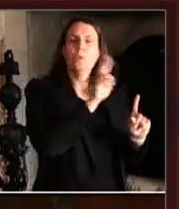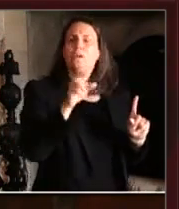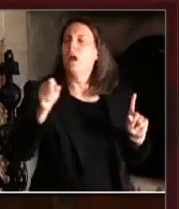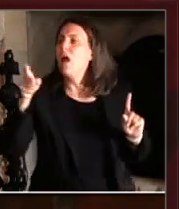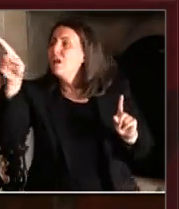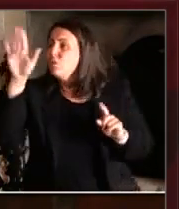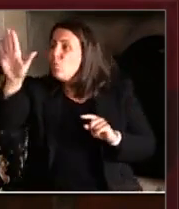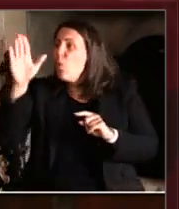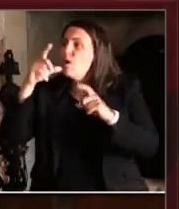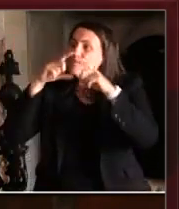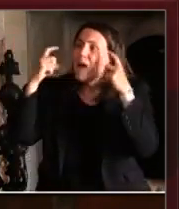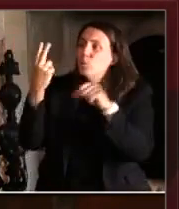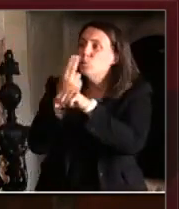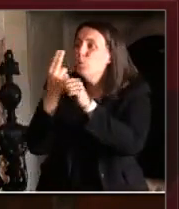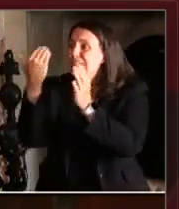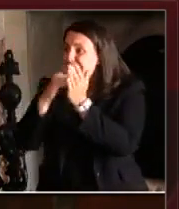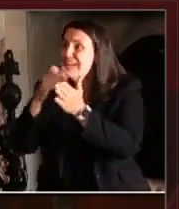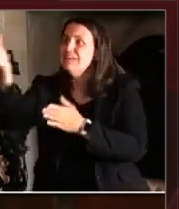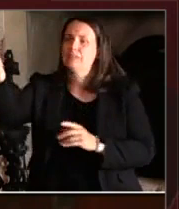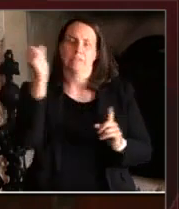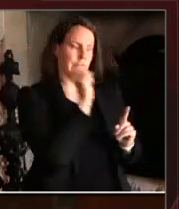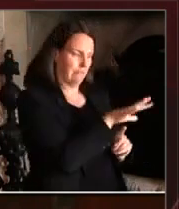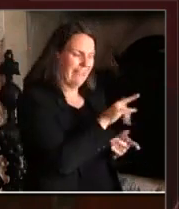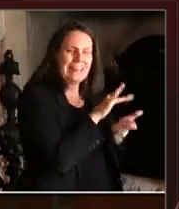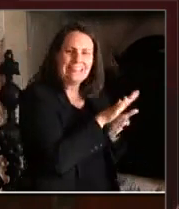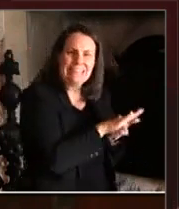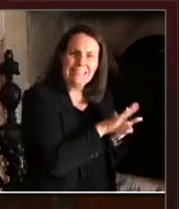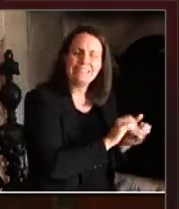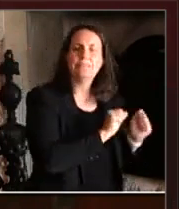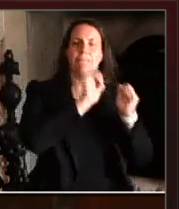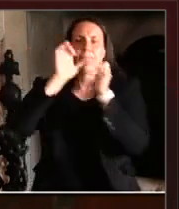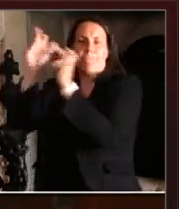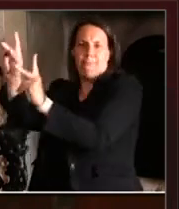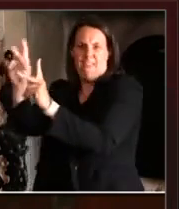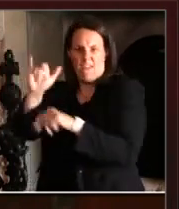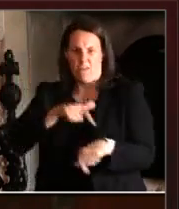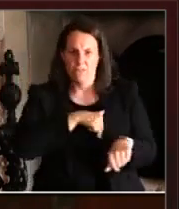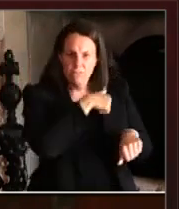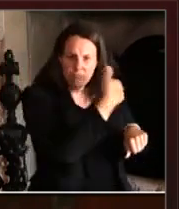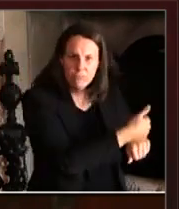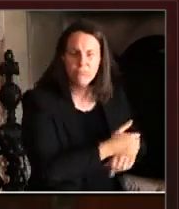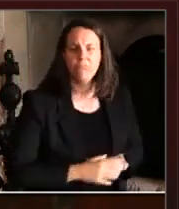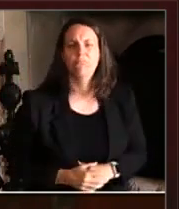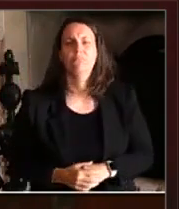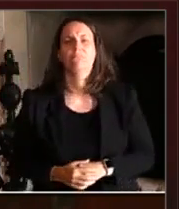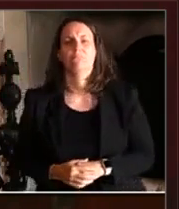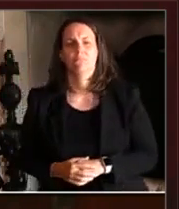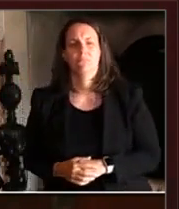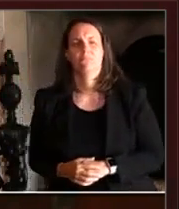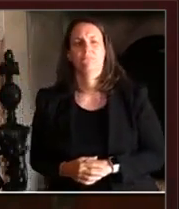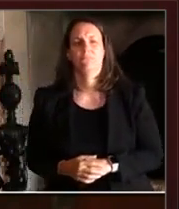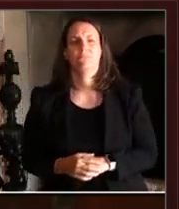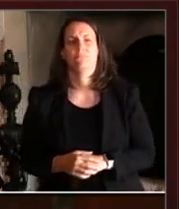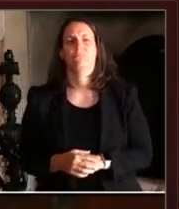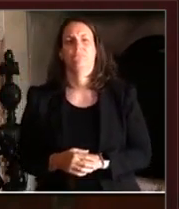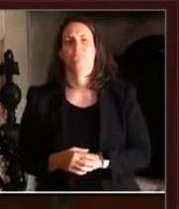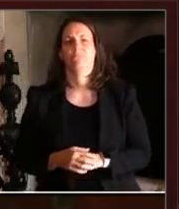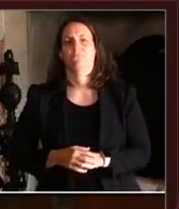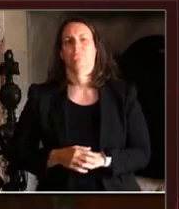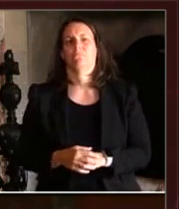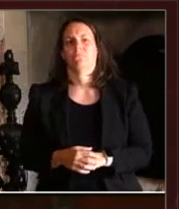respirators, which have been a scarce resource in Wisconsin and across our country since we started battling this virus months